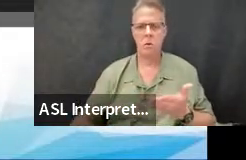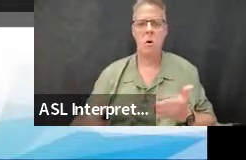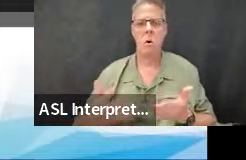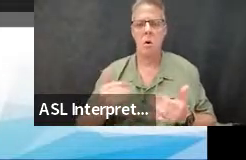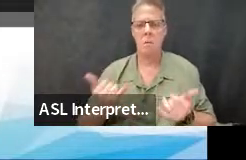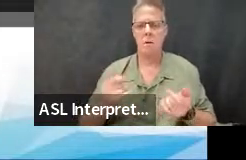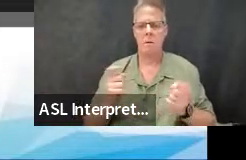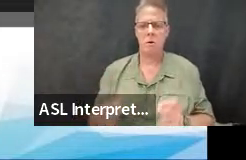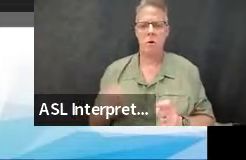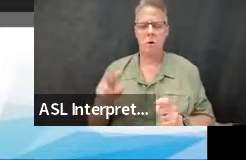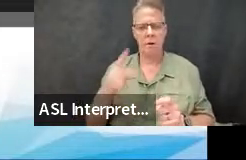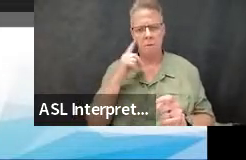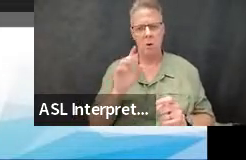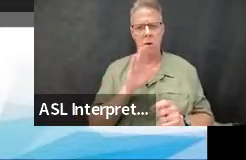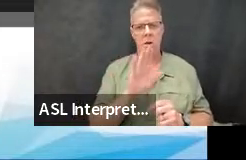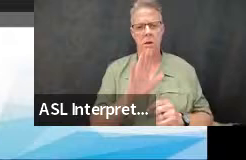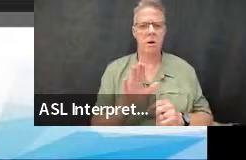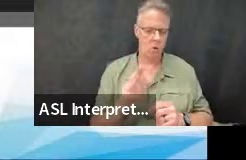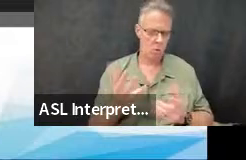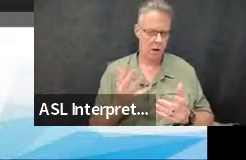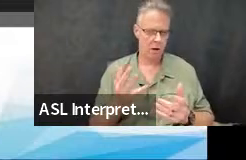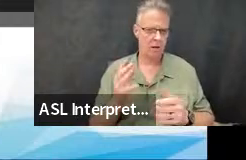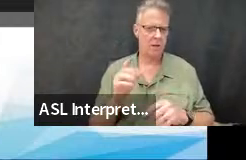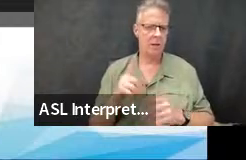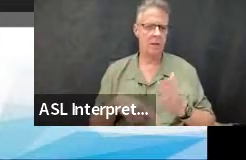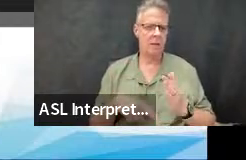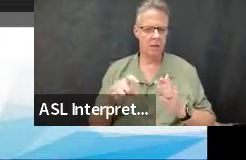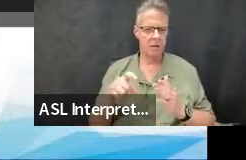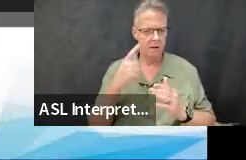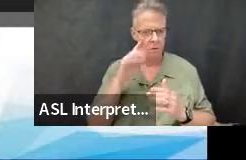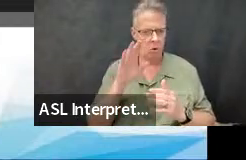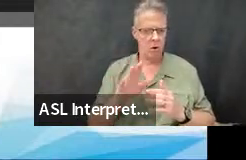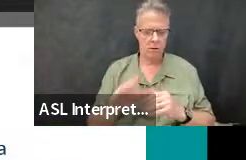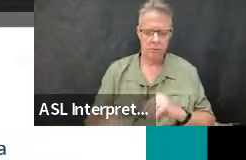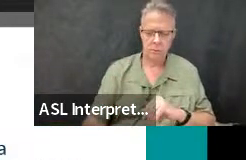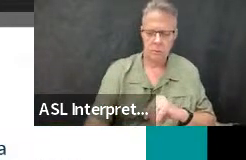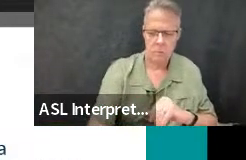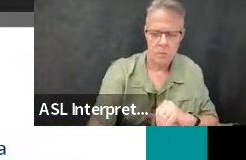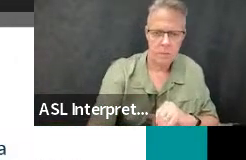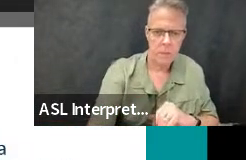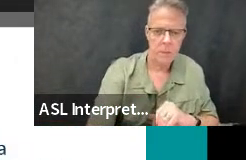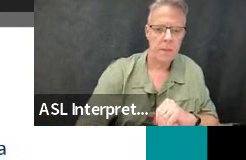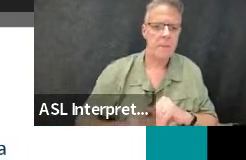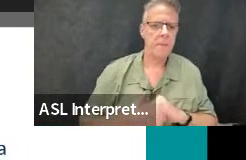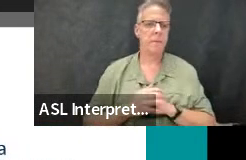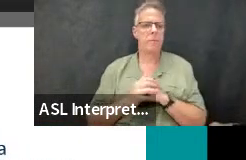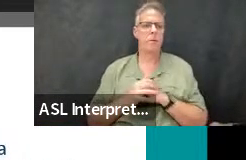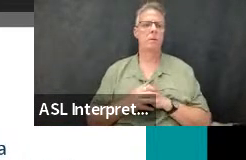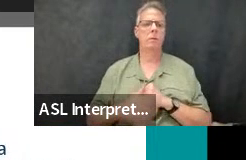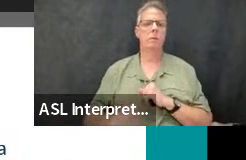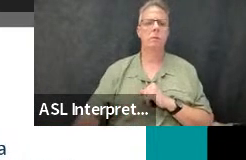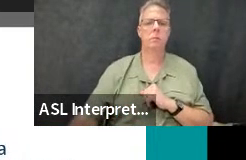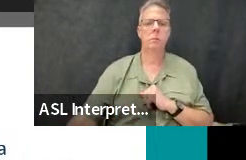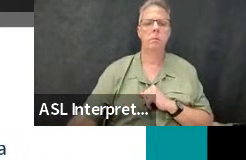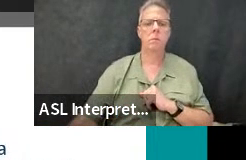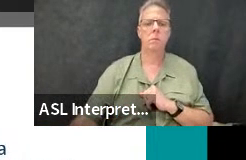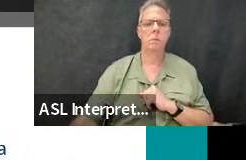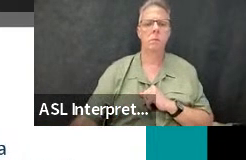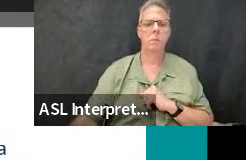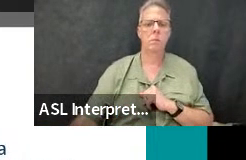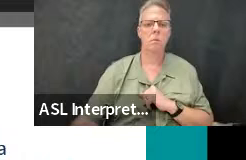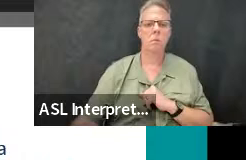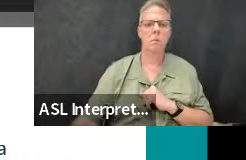locally preferred alternative is and what we studied in the draft SEIS. So some of these elements Ray